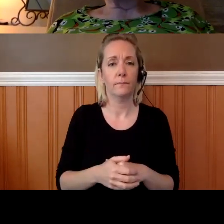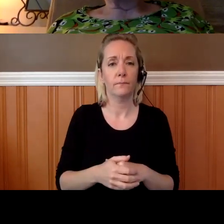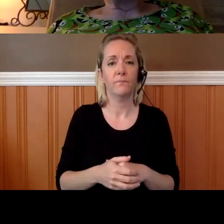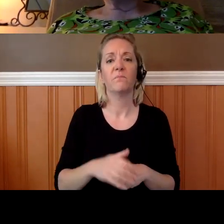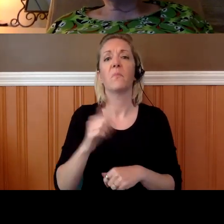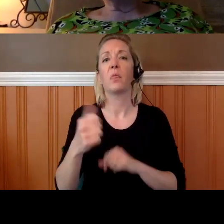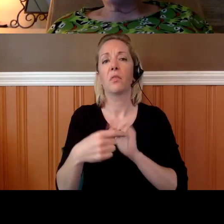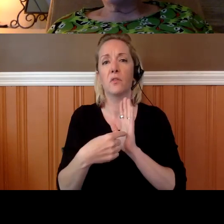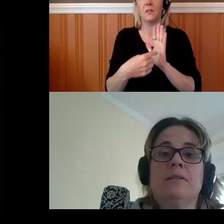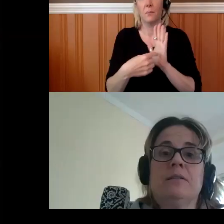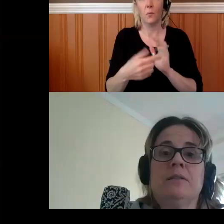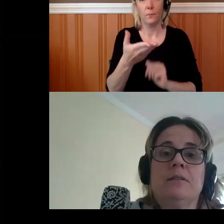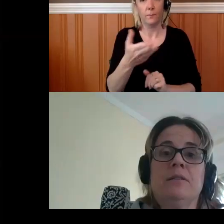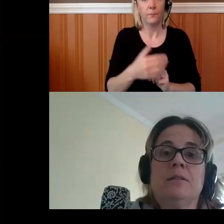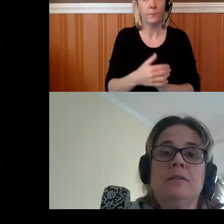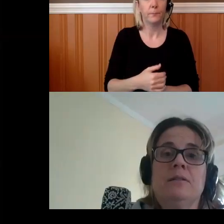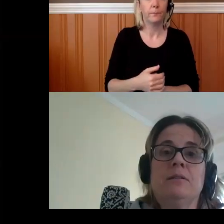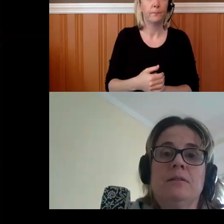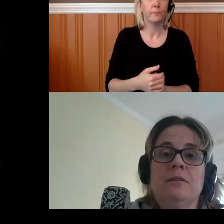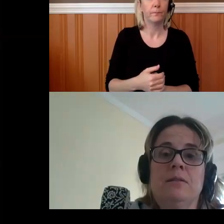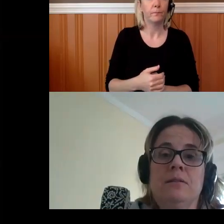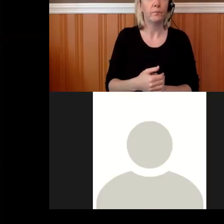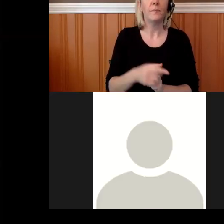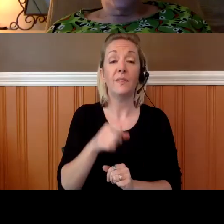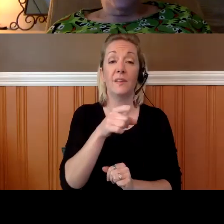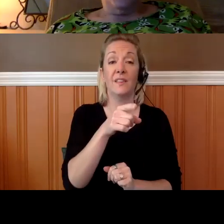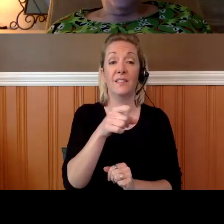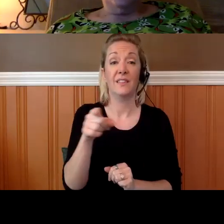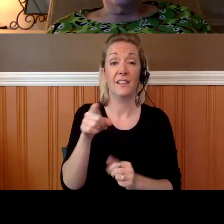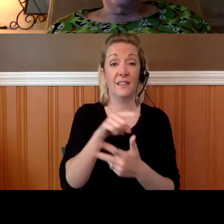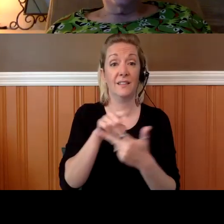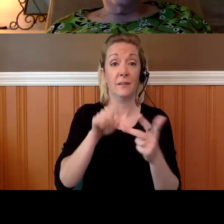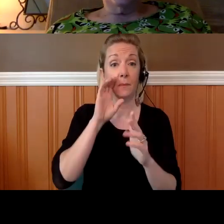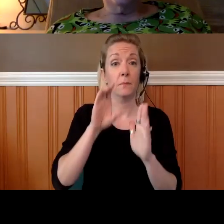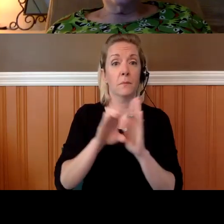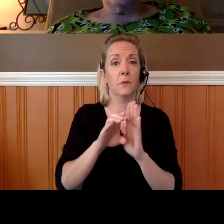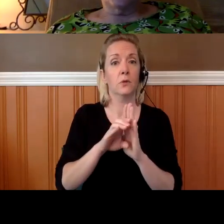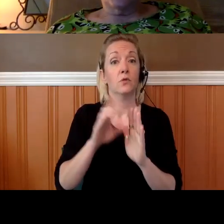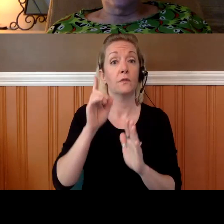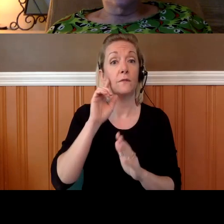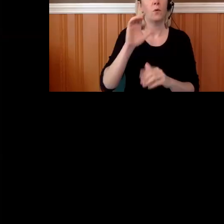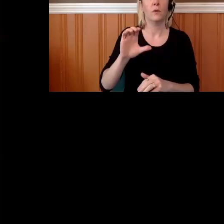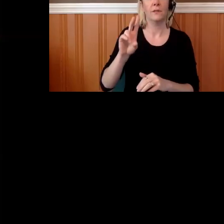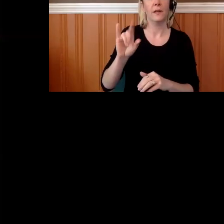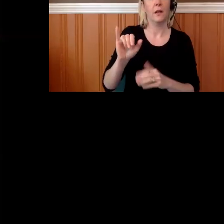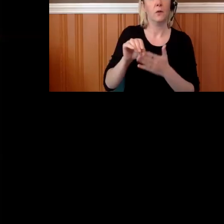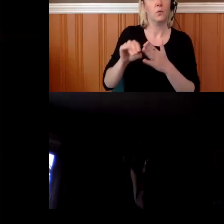This is another example, which was a real challenge, and it is